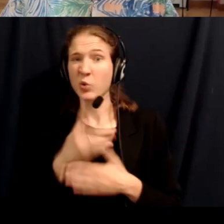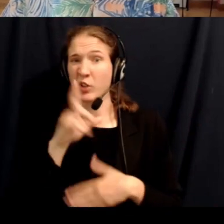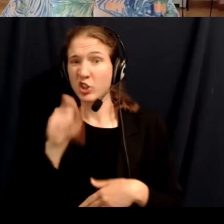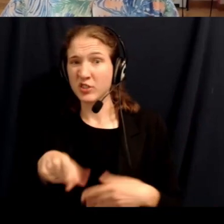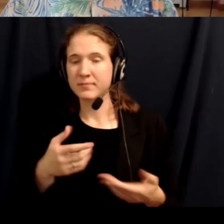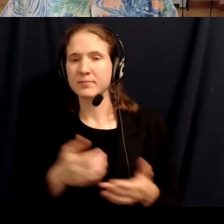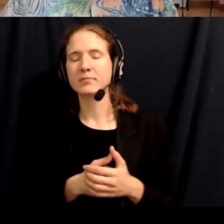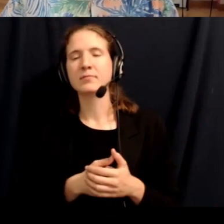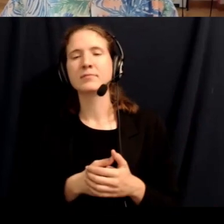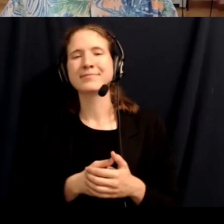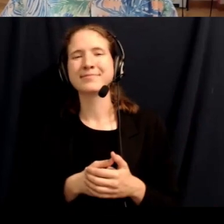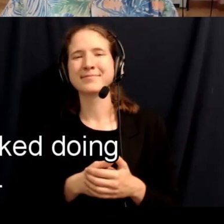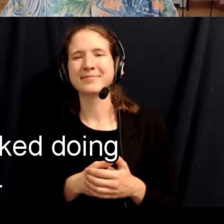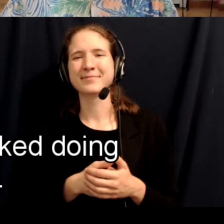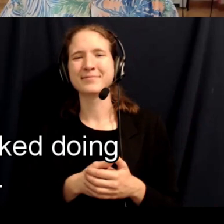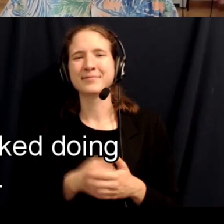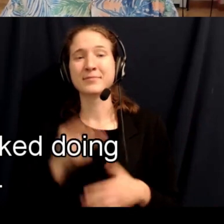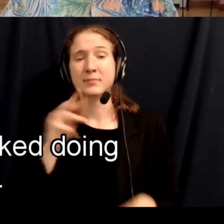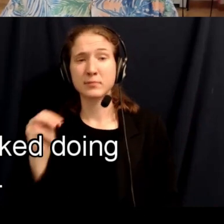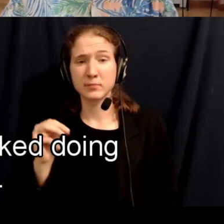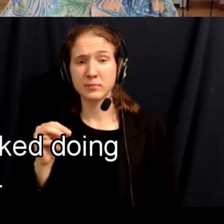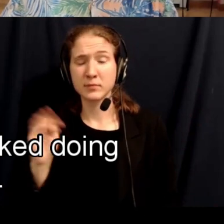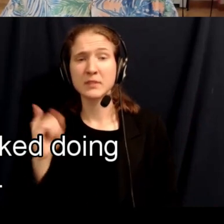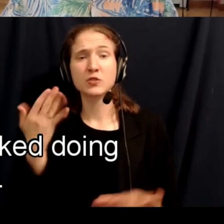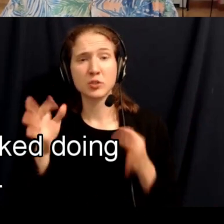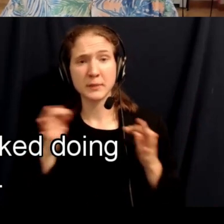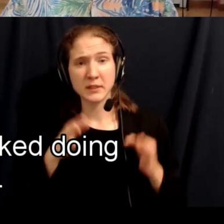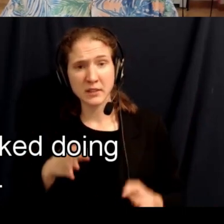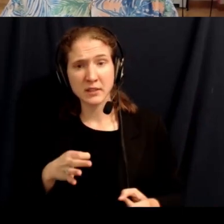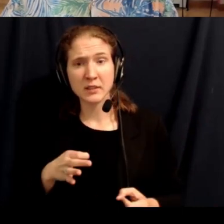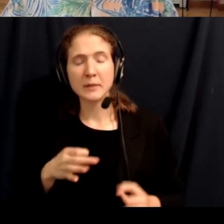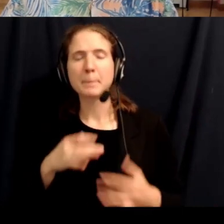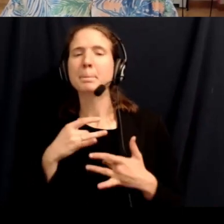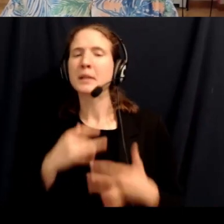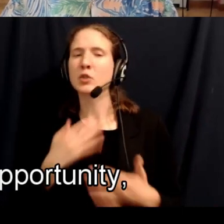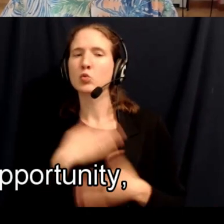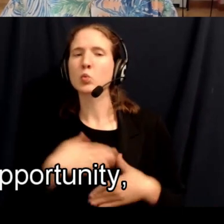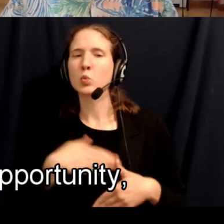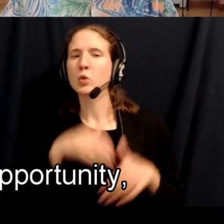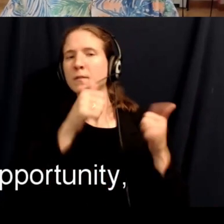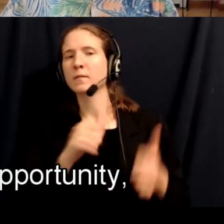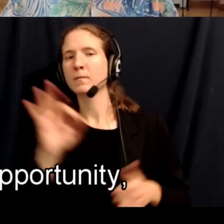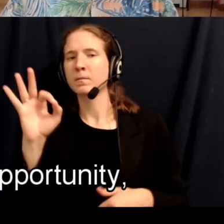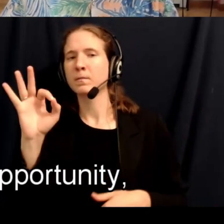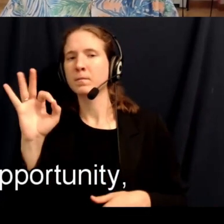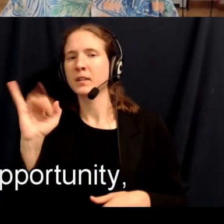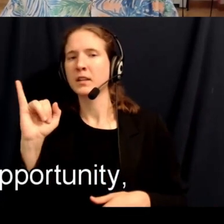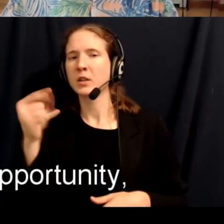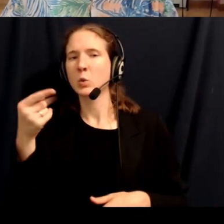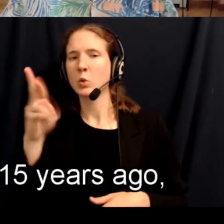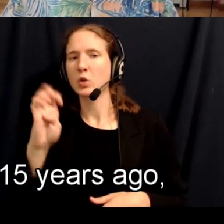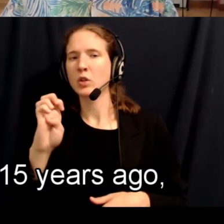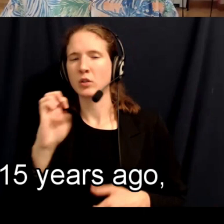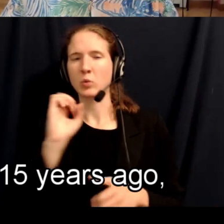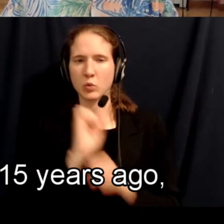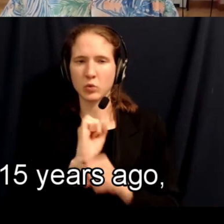question. Um, so like I said, I always liked doing figurative work. I was actually given an